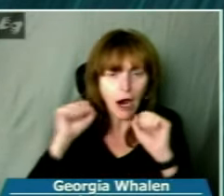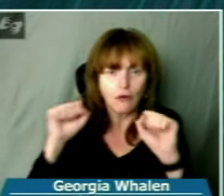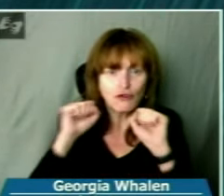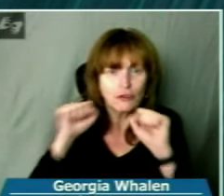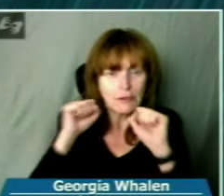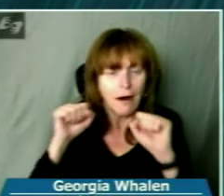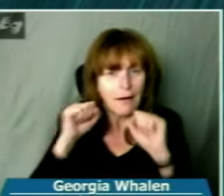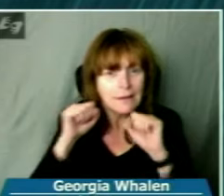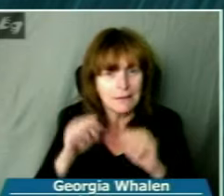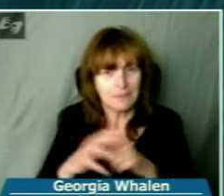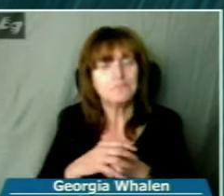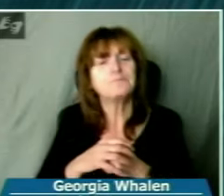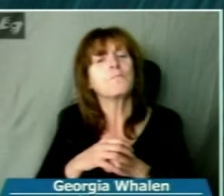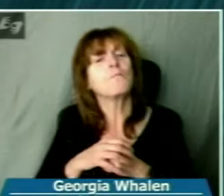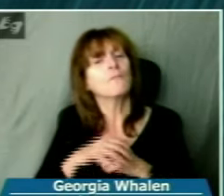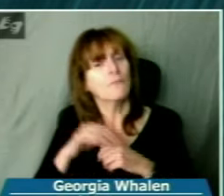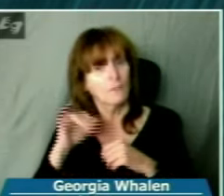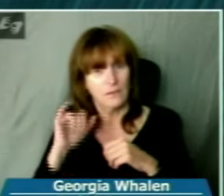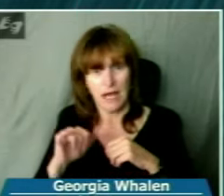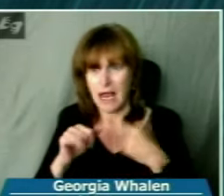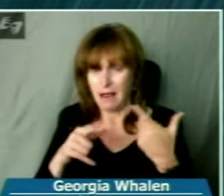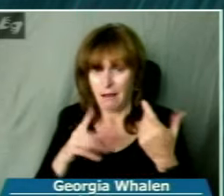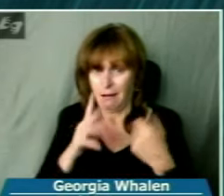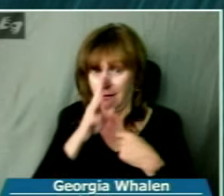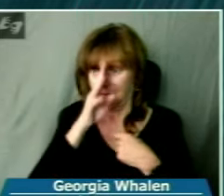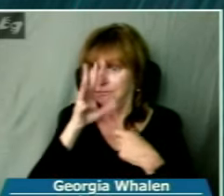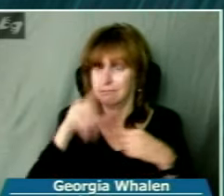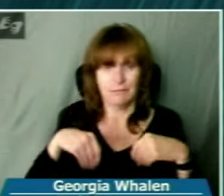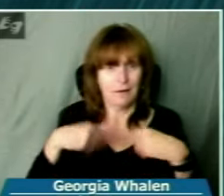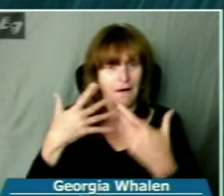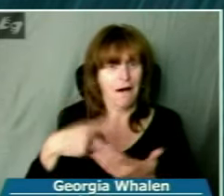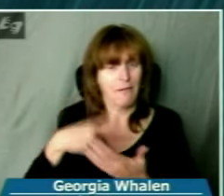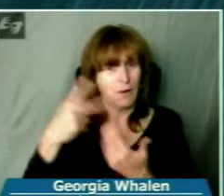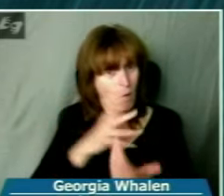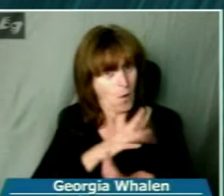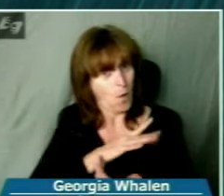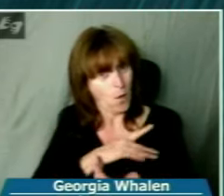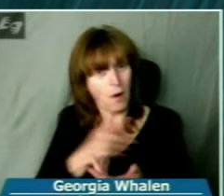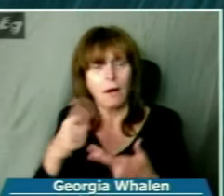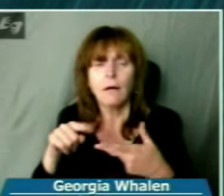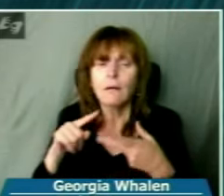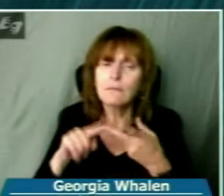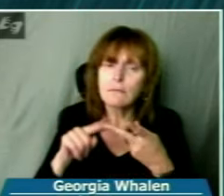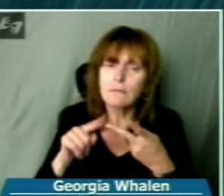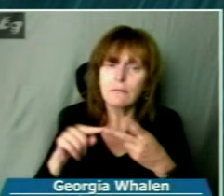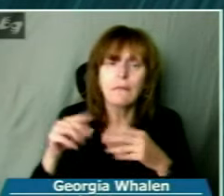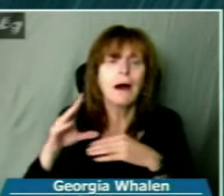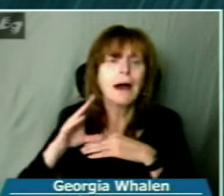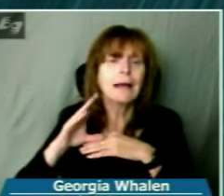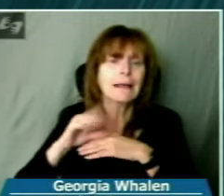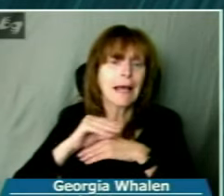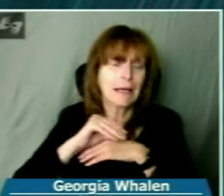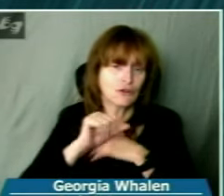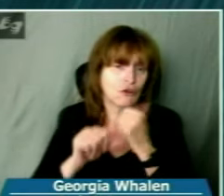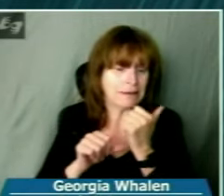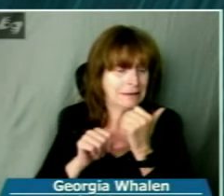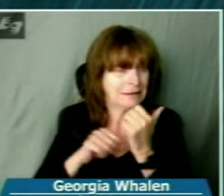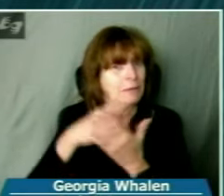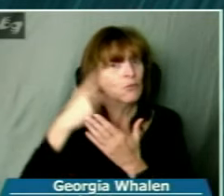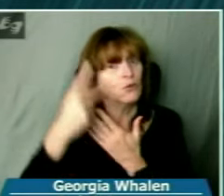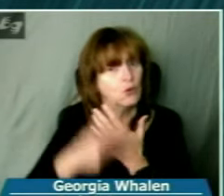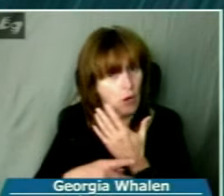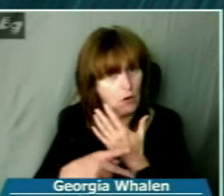people are being innovative and creative in terms of delivering programs. Also, a shout out to the Cancer Assistance Program.